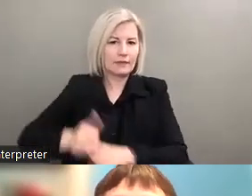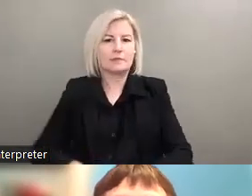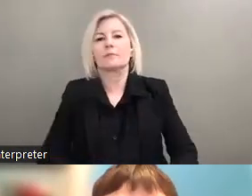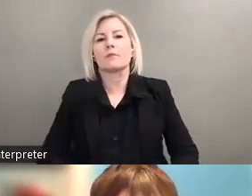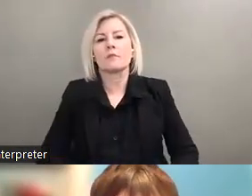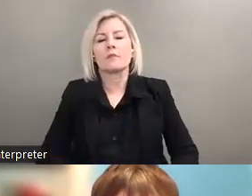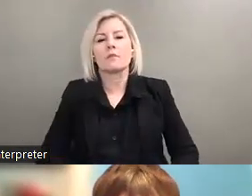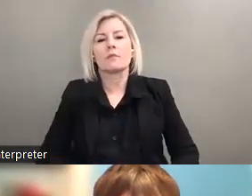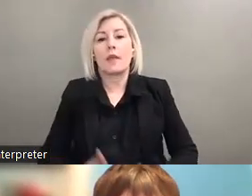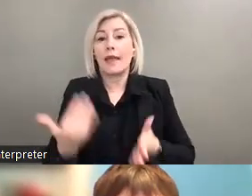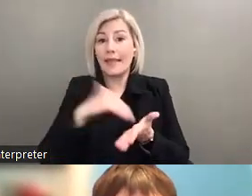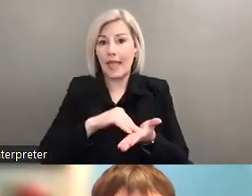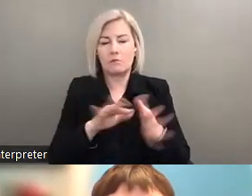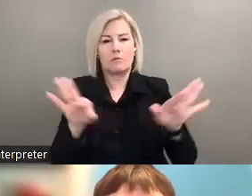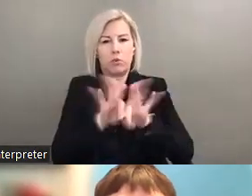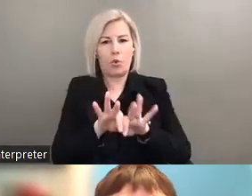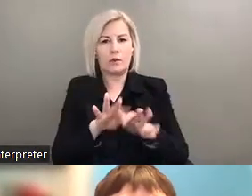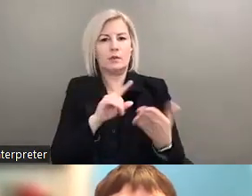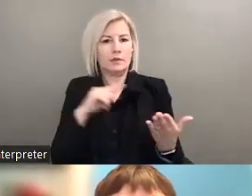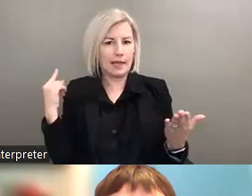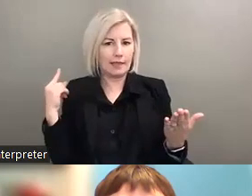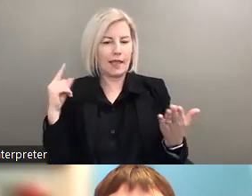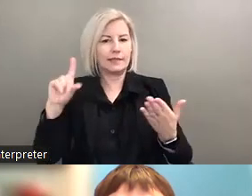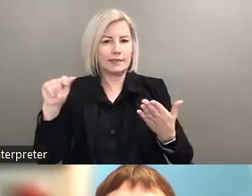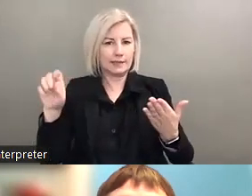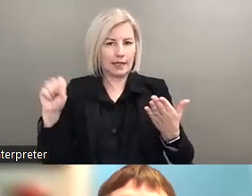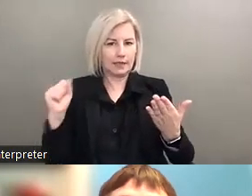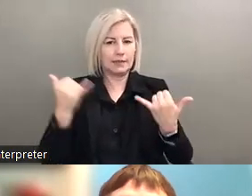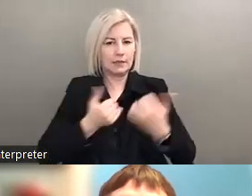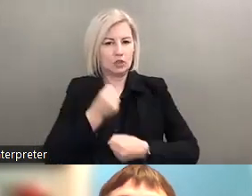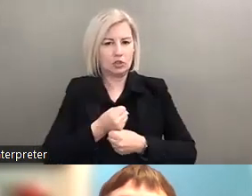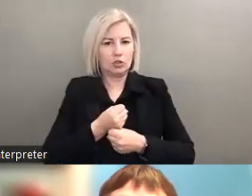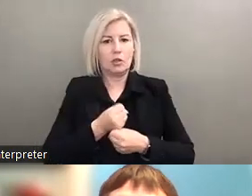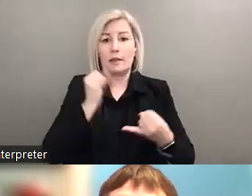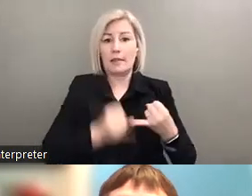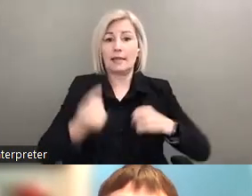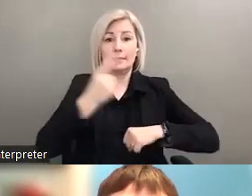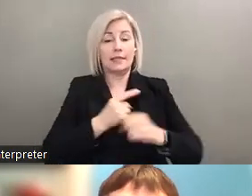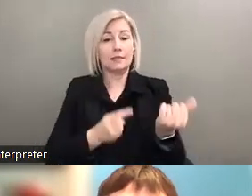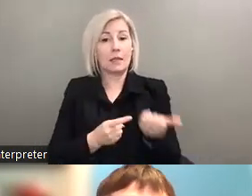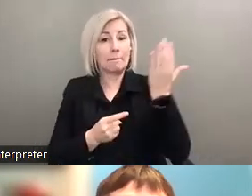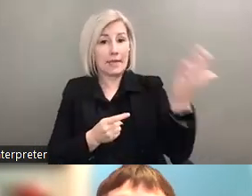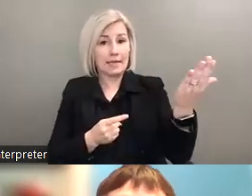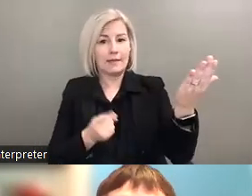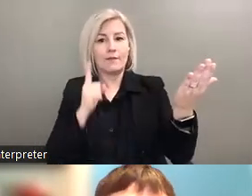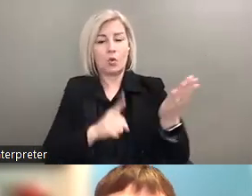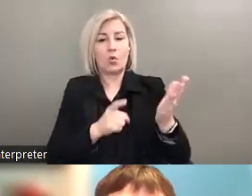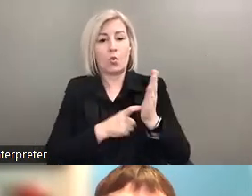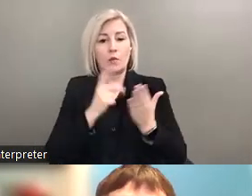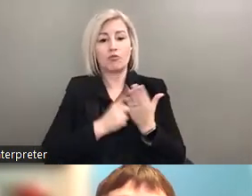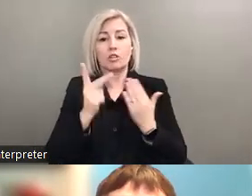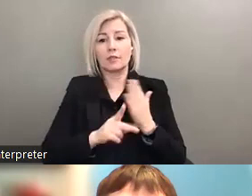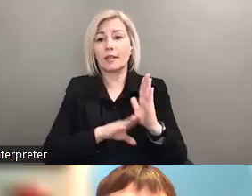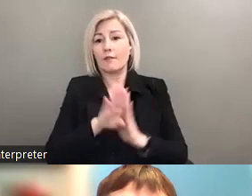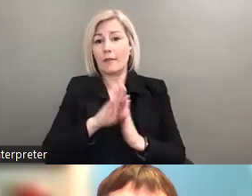Once again, here are the important dates for ArtsCONNECT this year. The last day to submit to the required projects and development